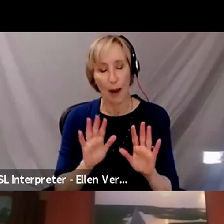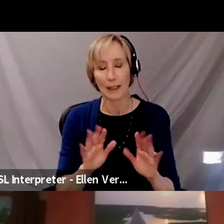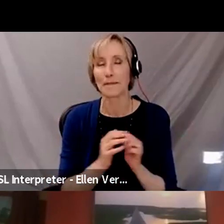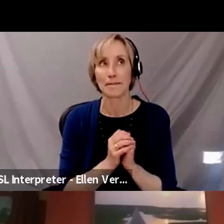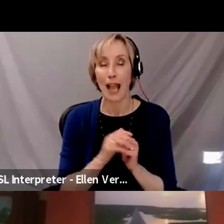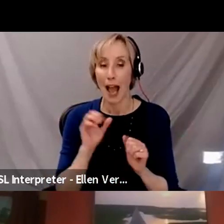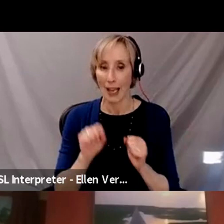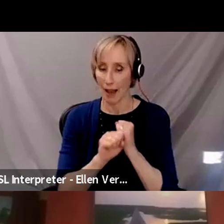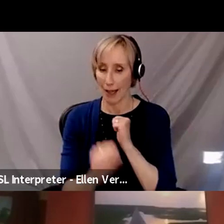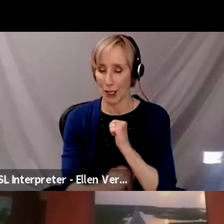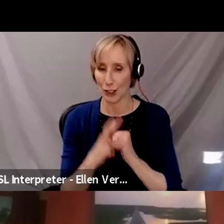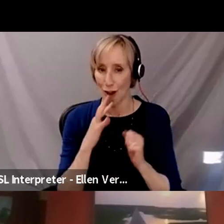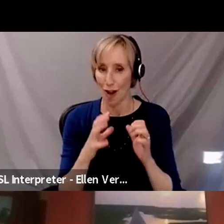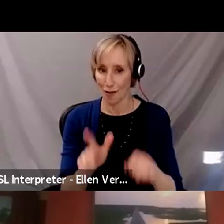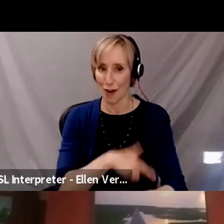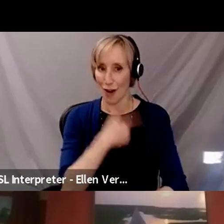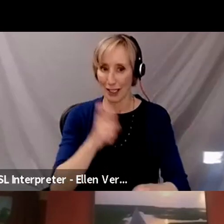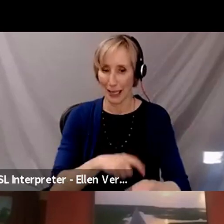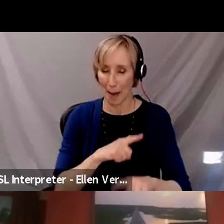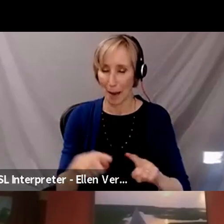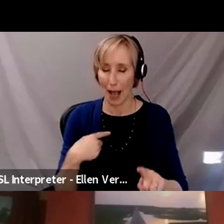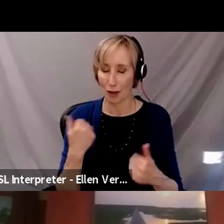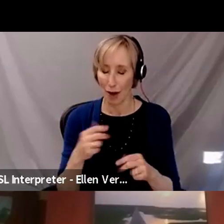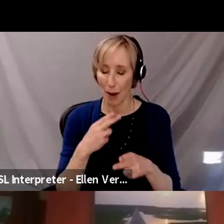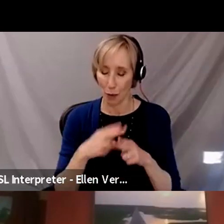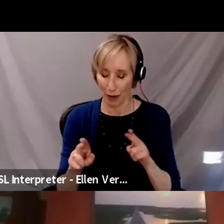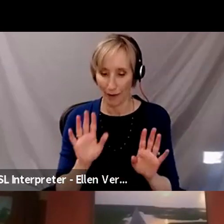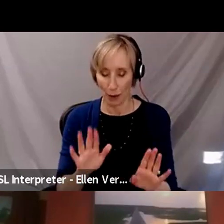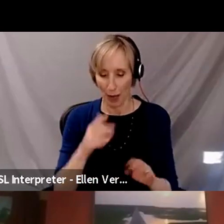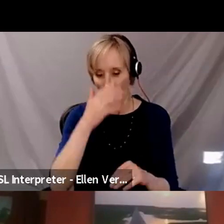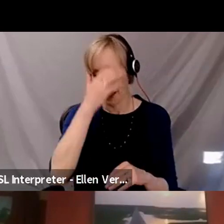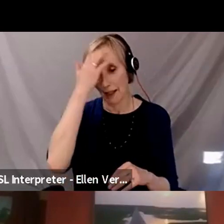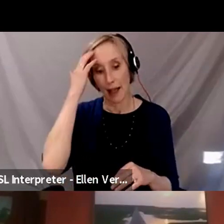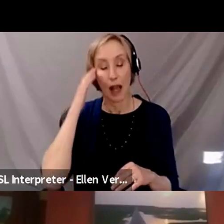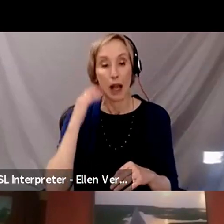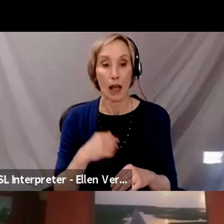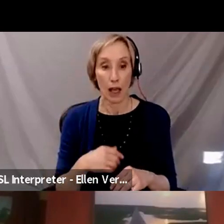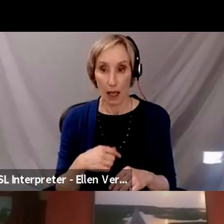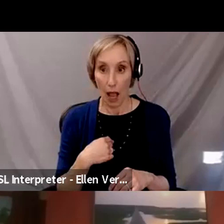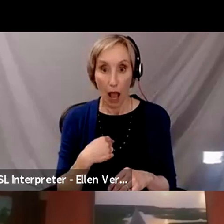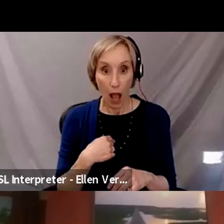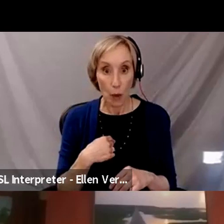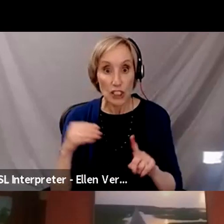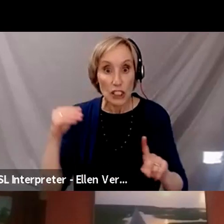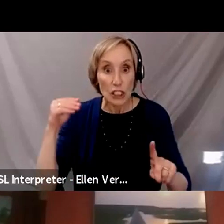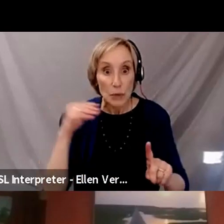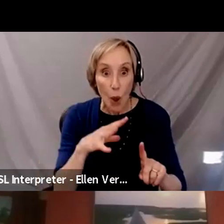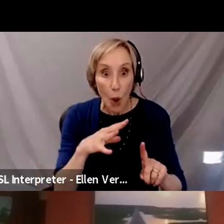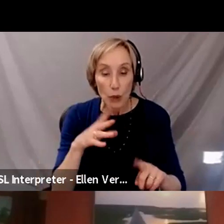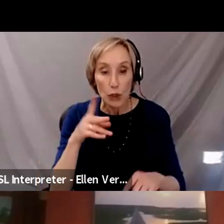so I'll try and keep it brief. But I was actually exposed to peer support from